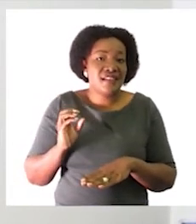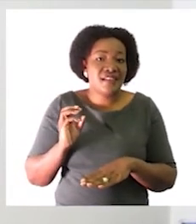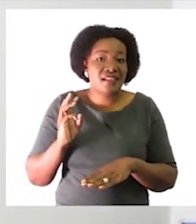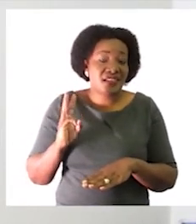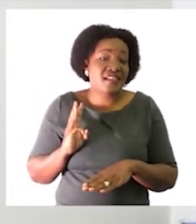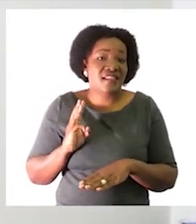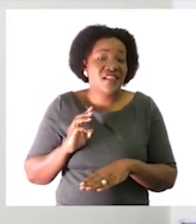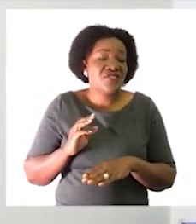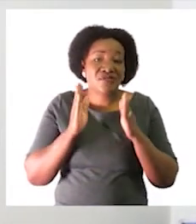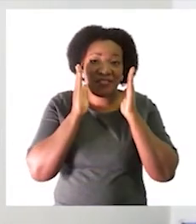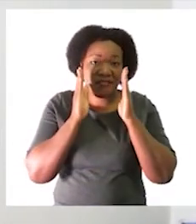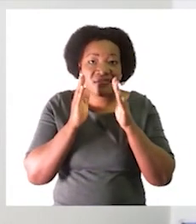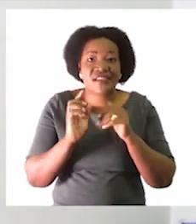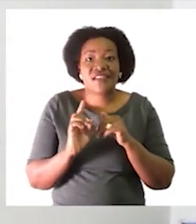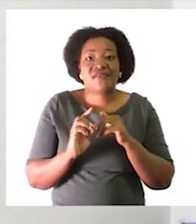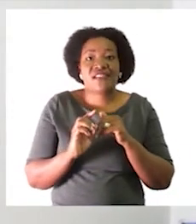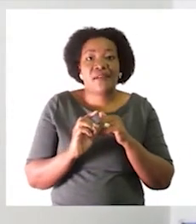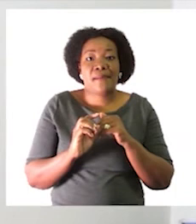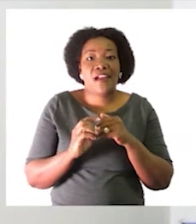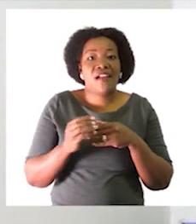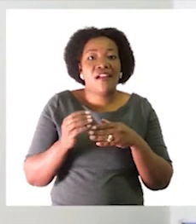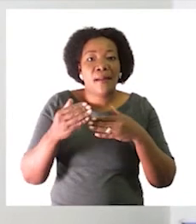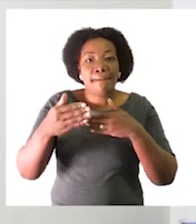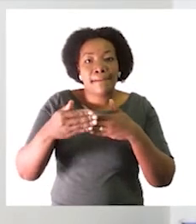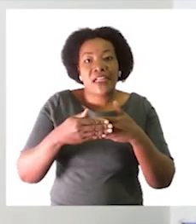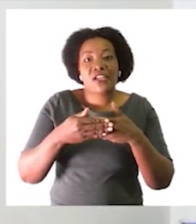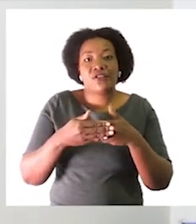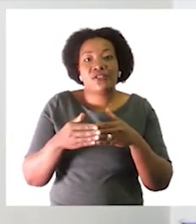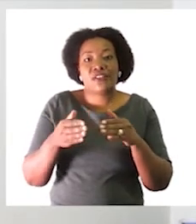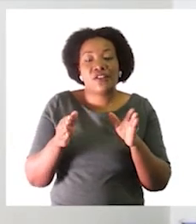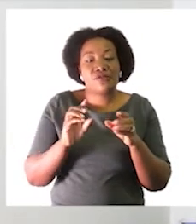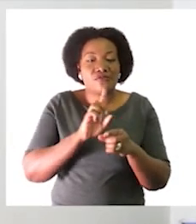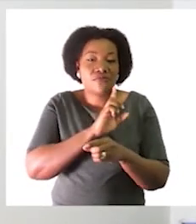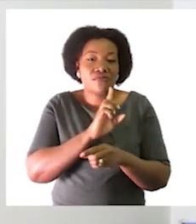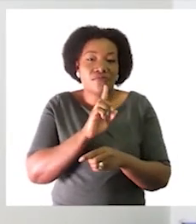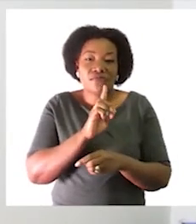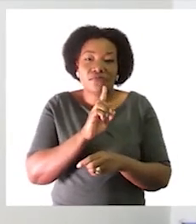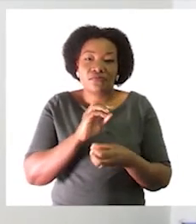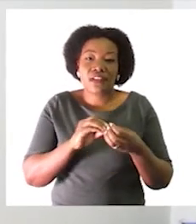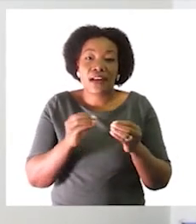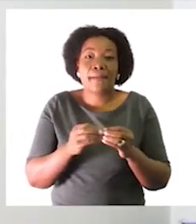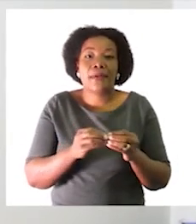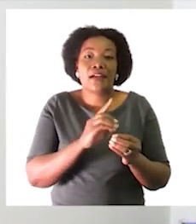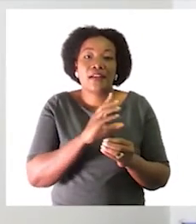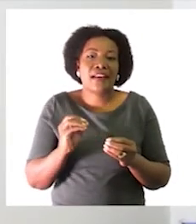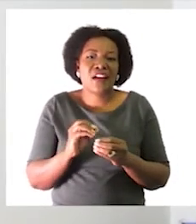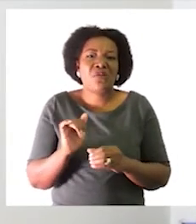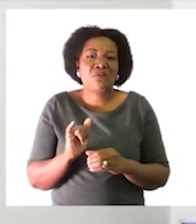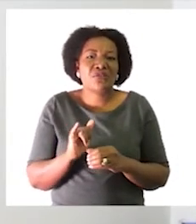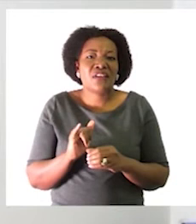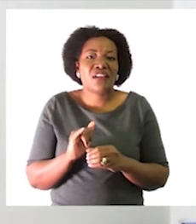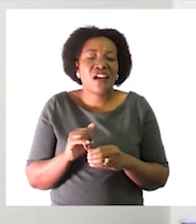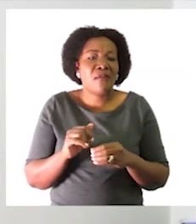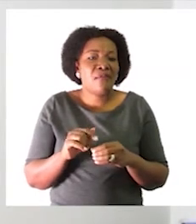the nearest 10. So it means we have to look which one is the nearest 10 there. Between